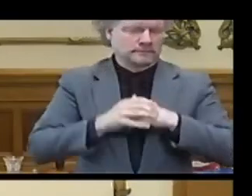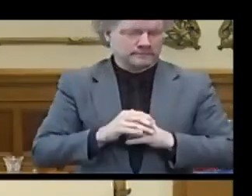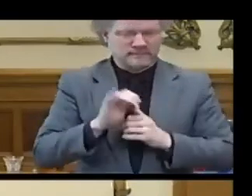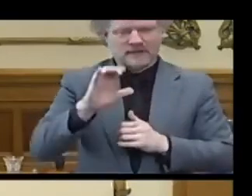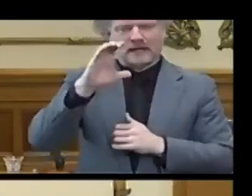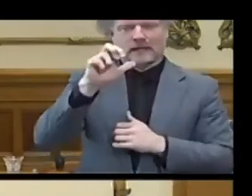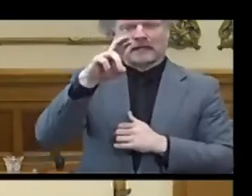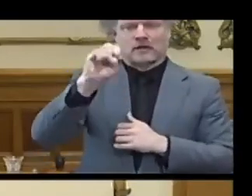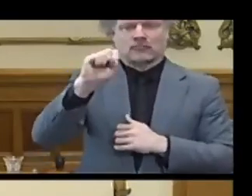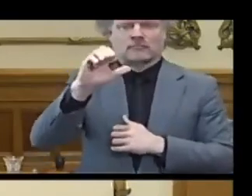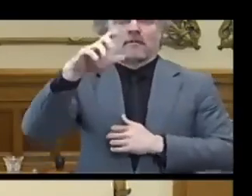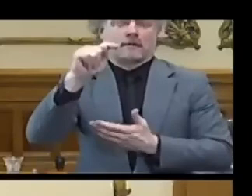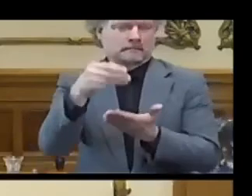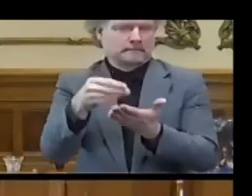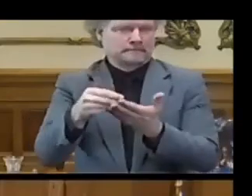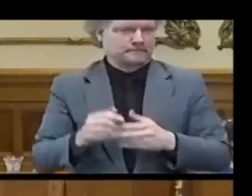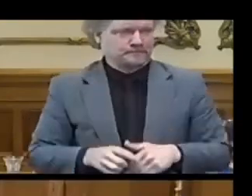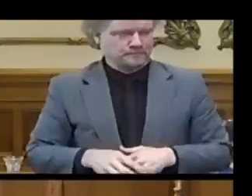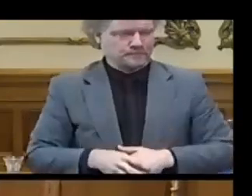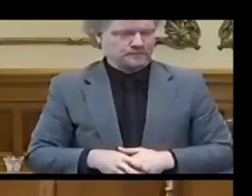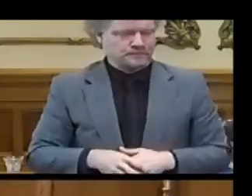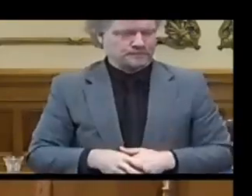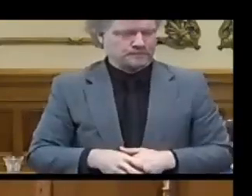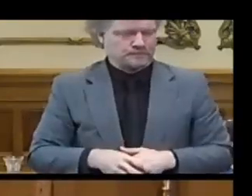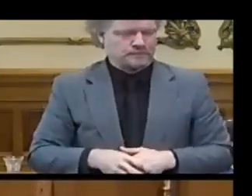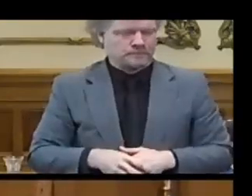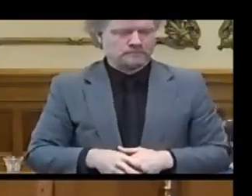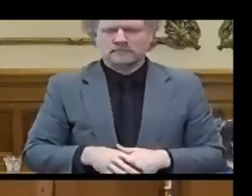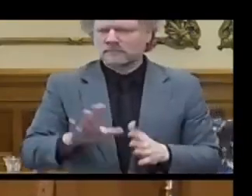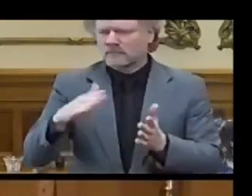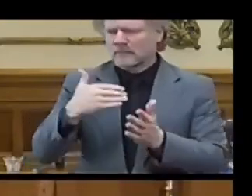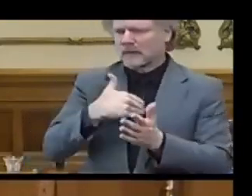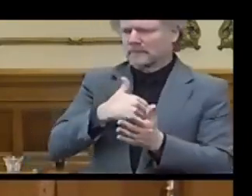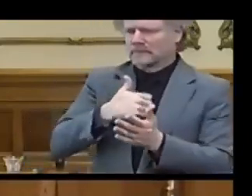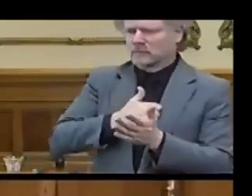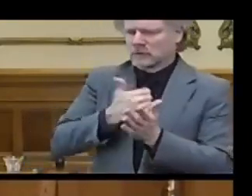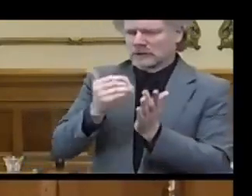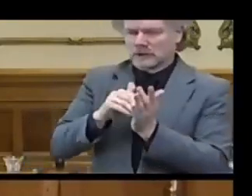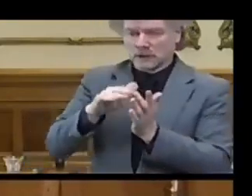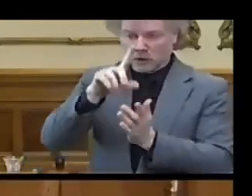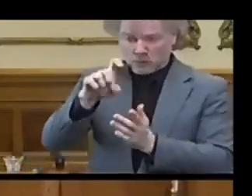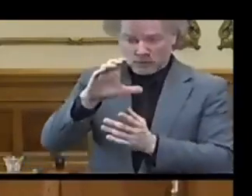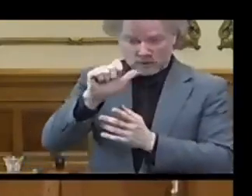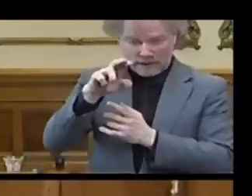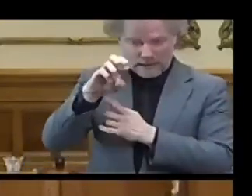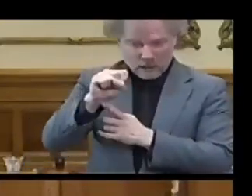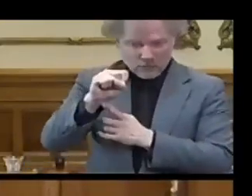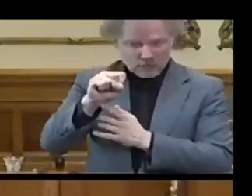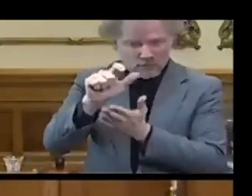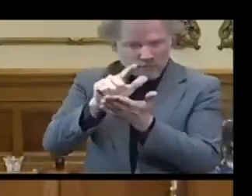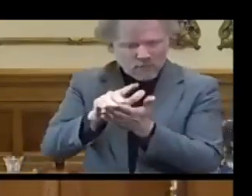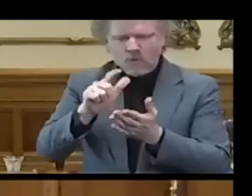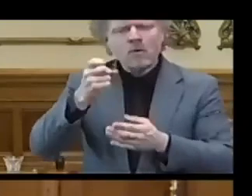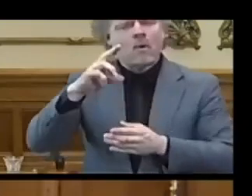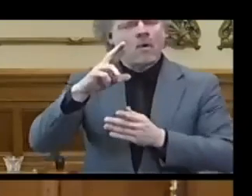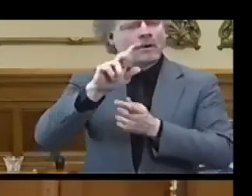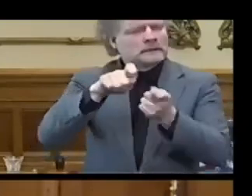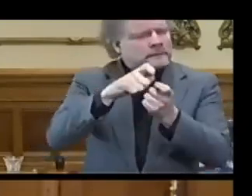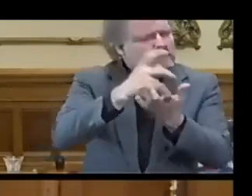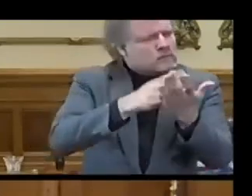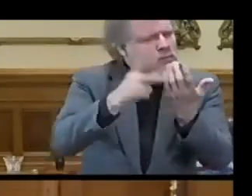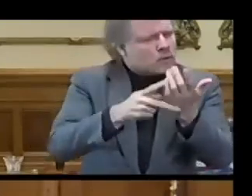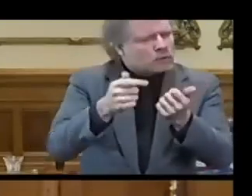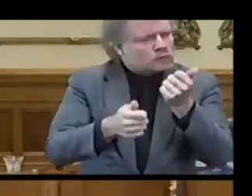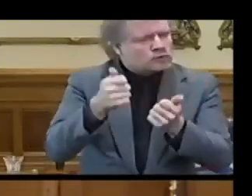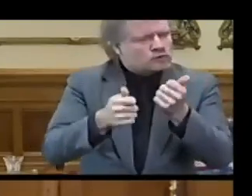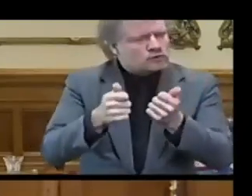CARES Act dollars. So I apologize, was your question with the CARES Act or a specific program within the CARES